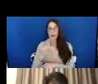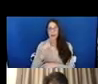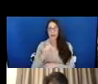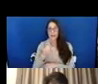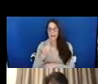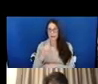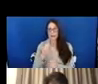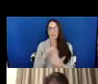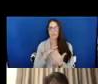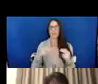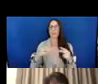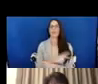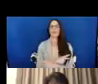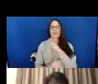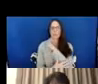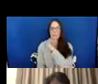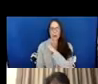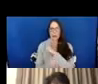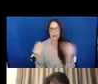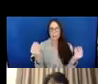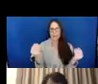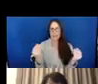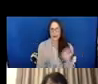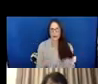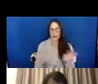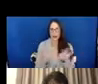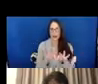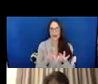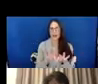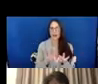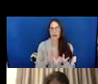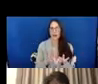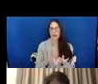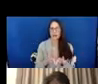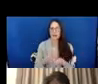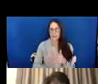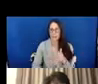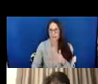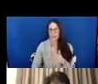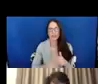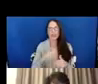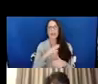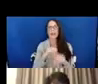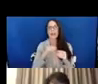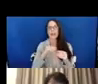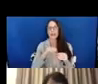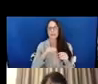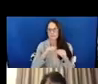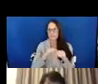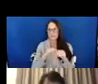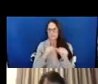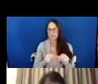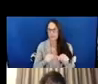poverty and material deprivation, disruptions to care routines and additional struggles managing welfare